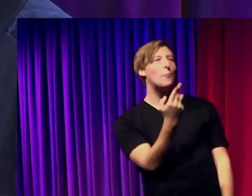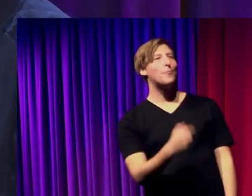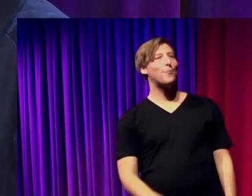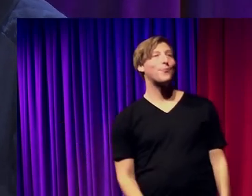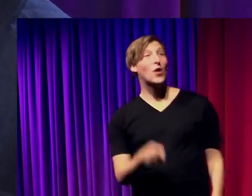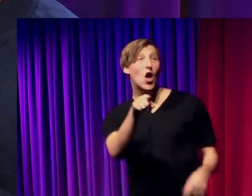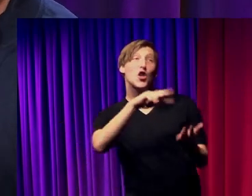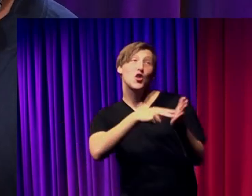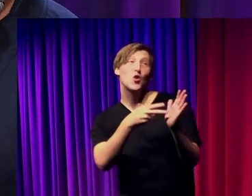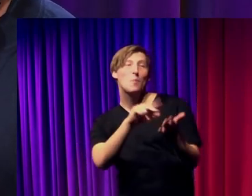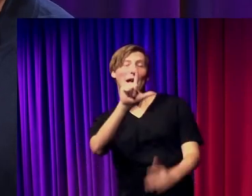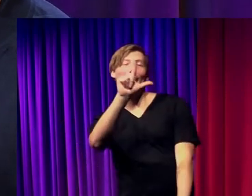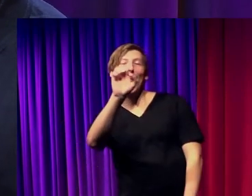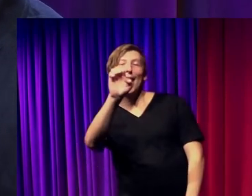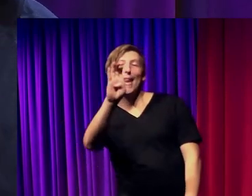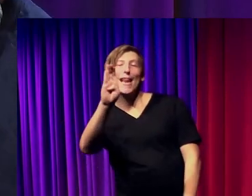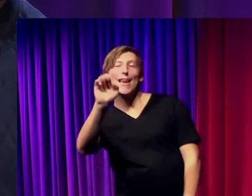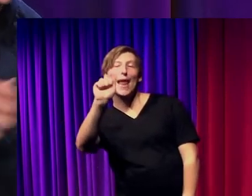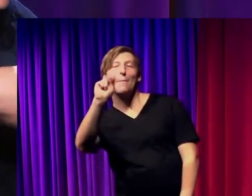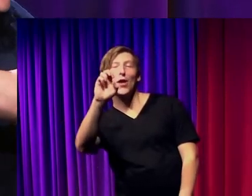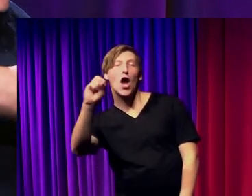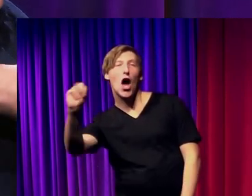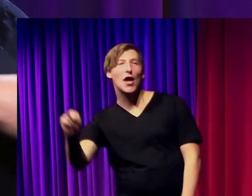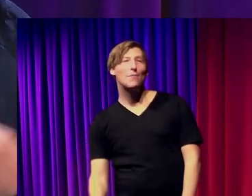mean Lebanon?